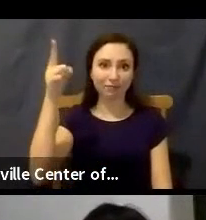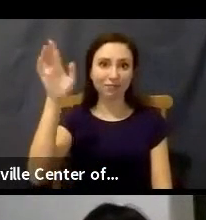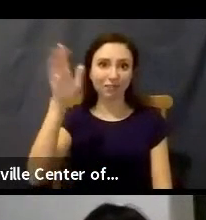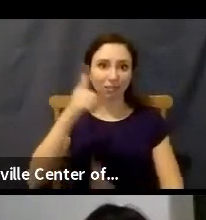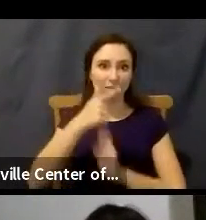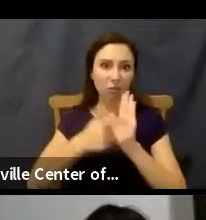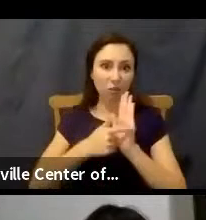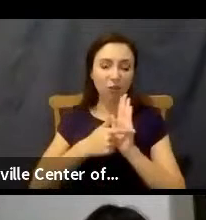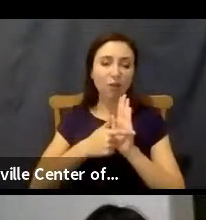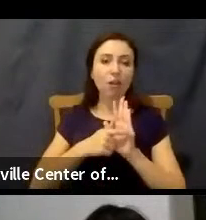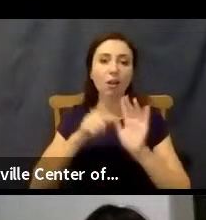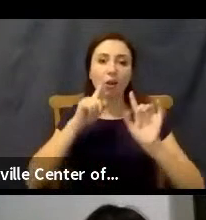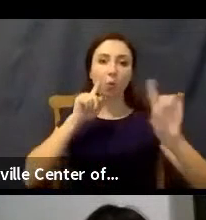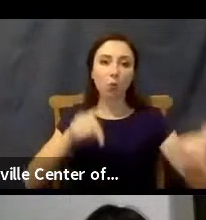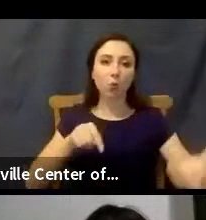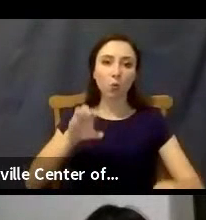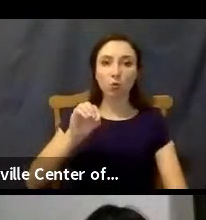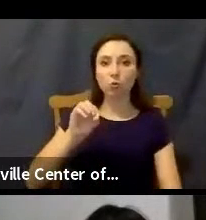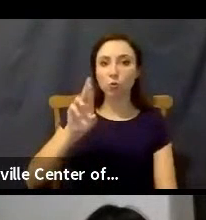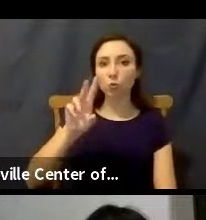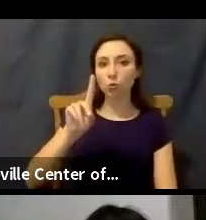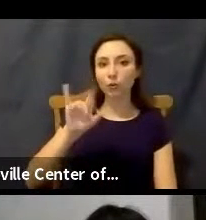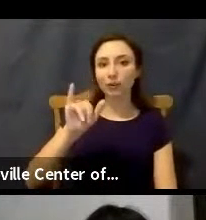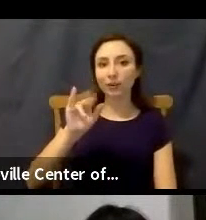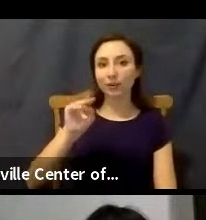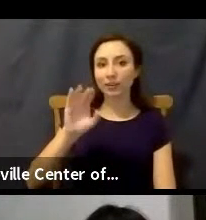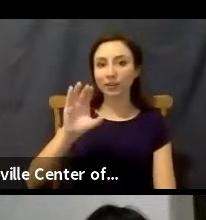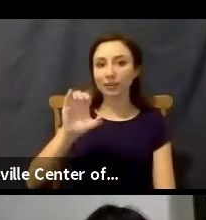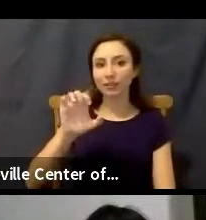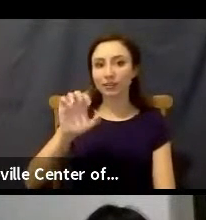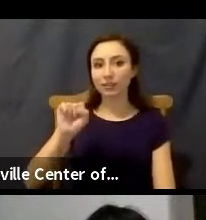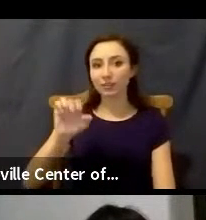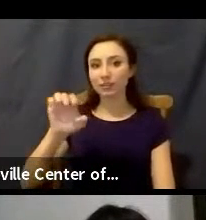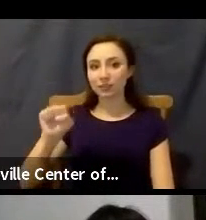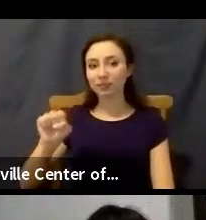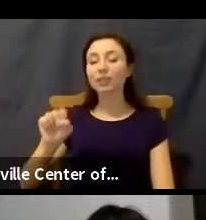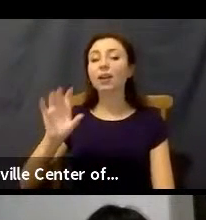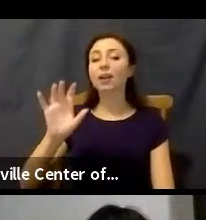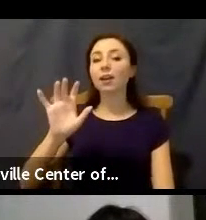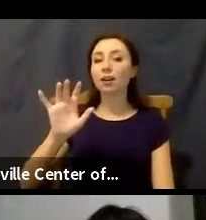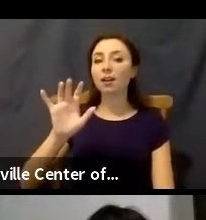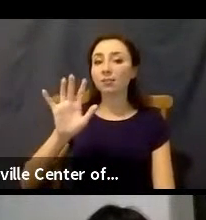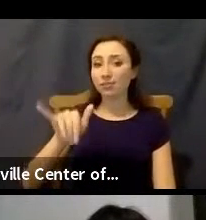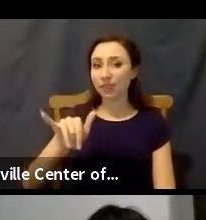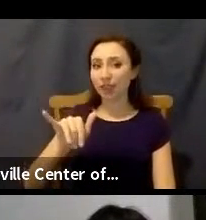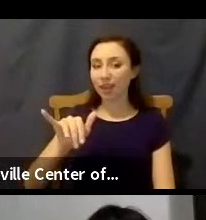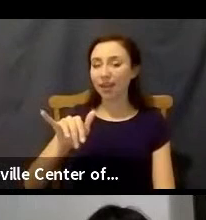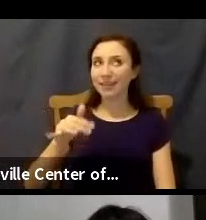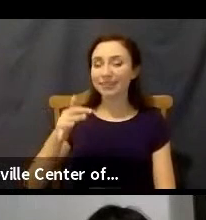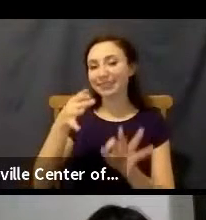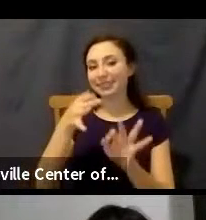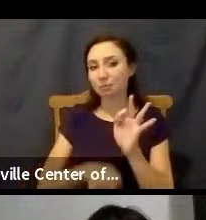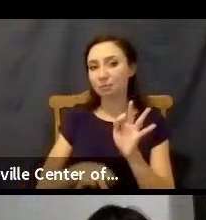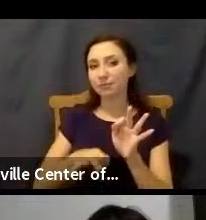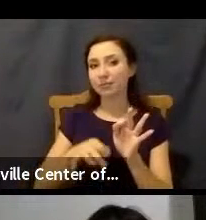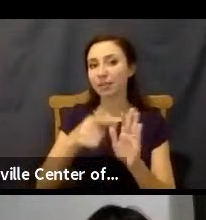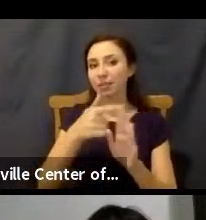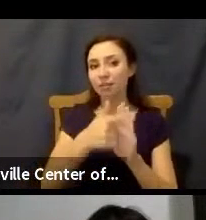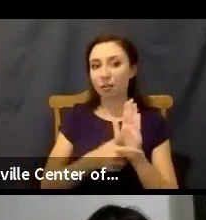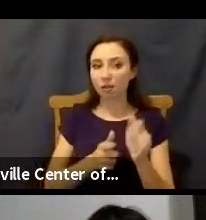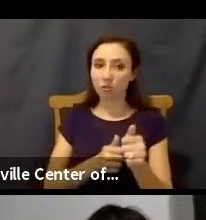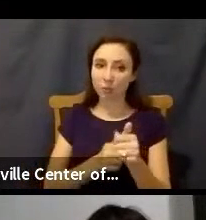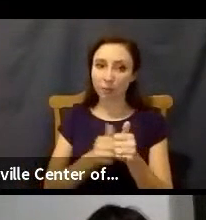Ordinances like what Dr. Buchanan is discussing that's on the agenda now, those are simply the laws that are passed by